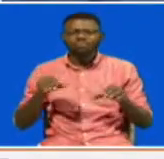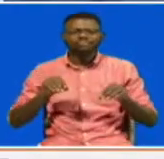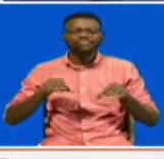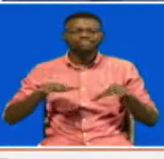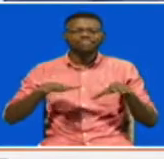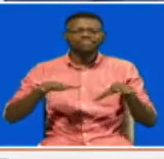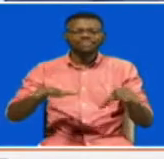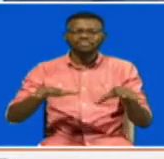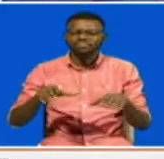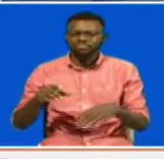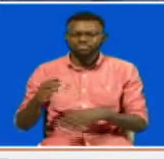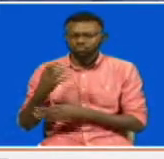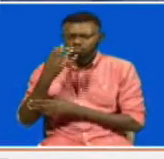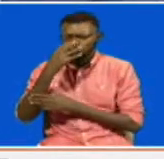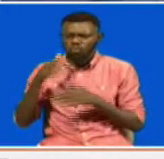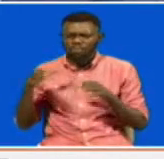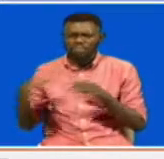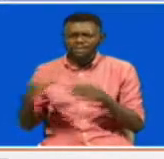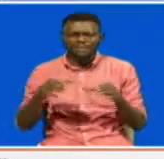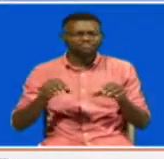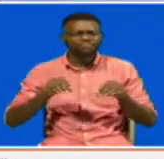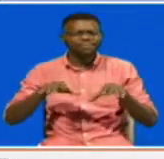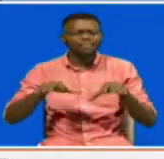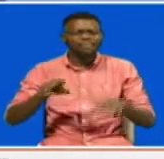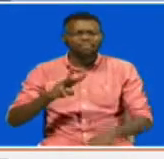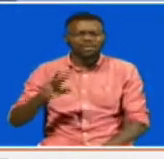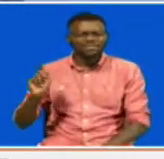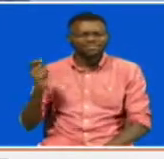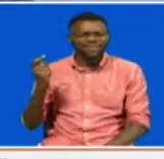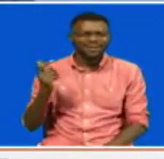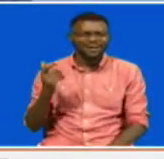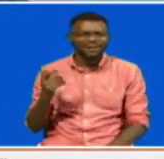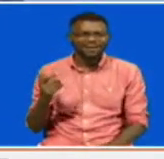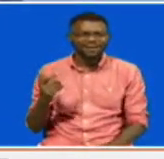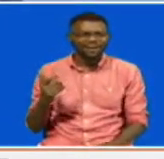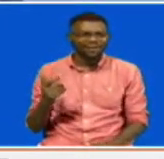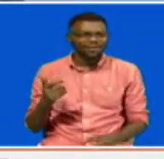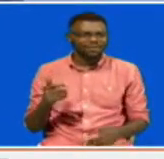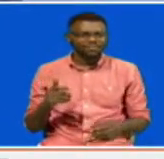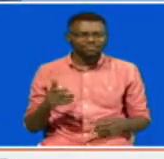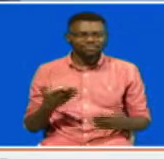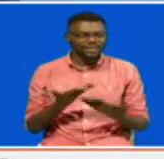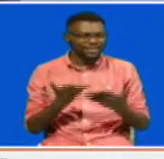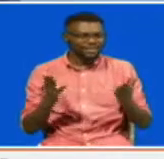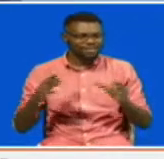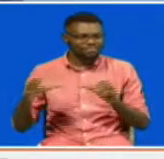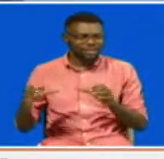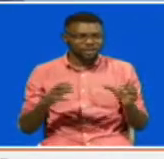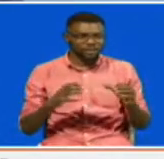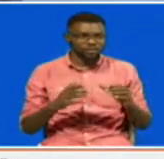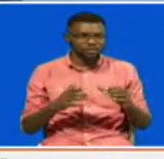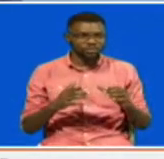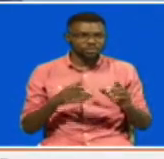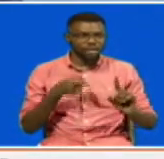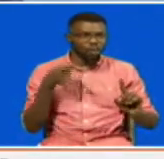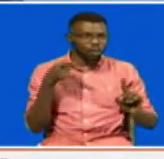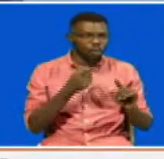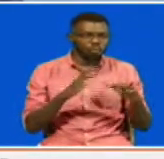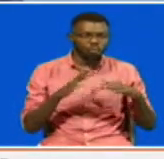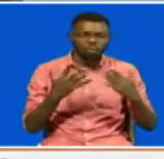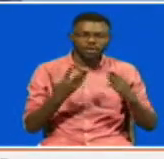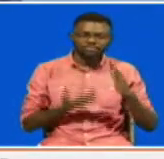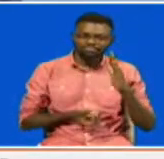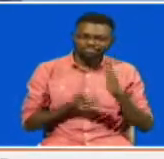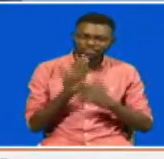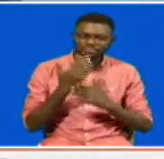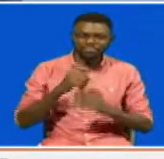Malala. You know, the ultimate goal of any party is to form government and